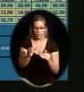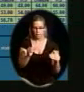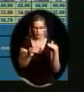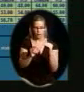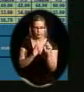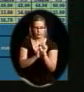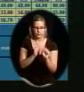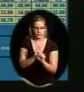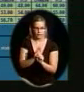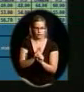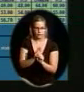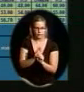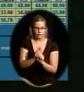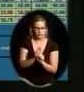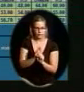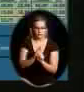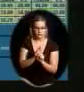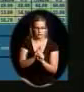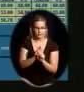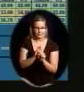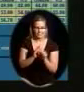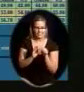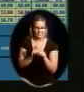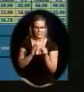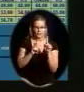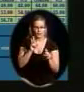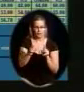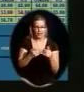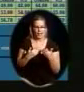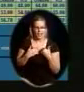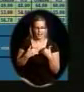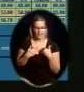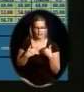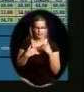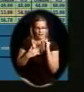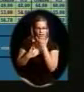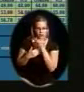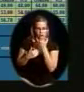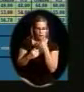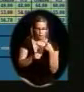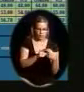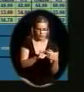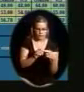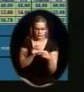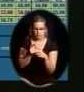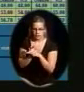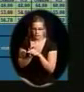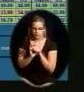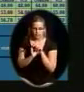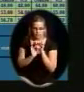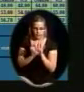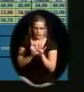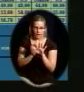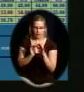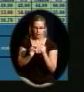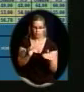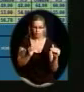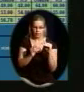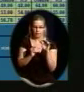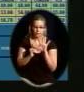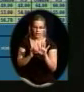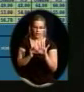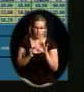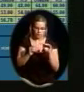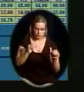state. This survey has a margin error of plus or minus 5. So it would be when you're above 5